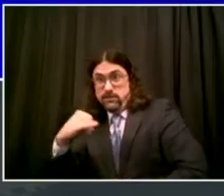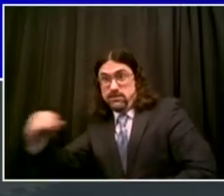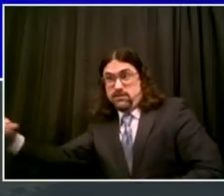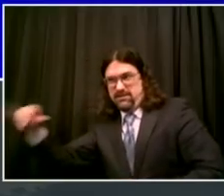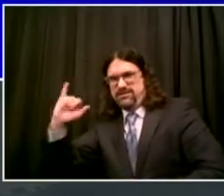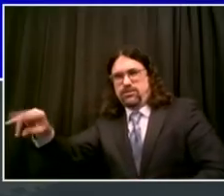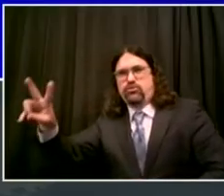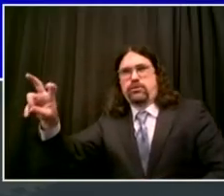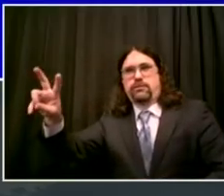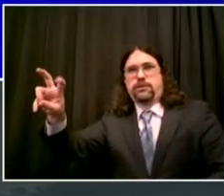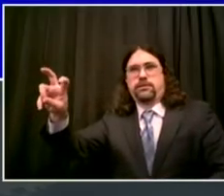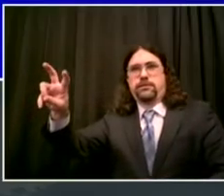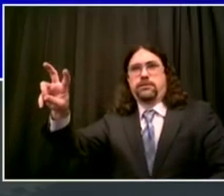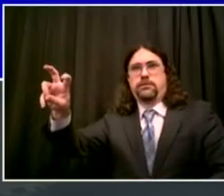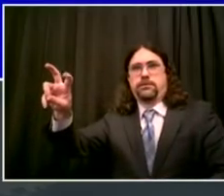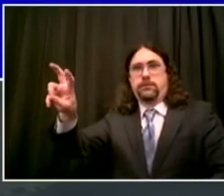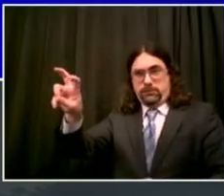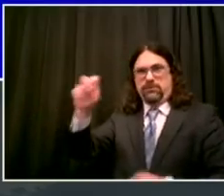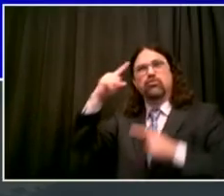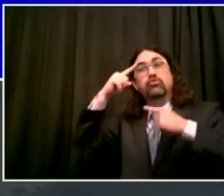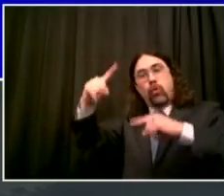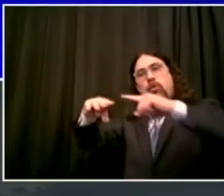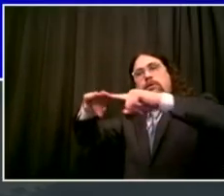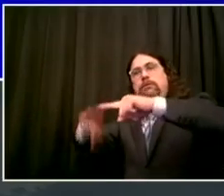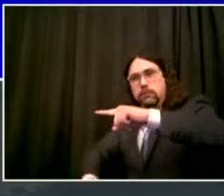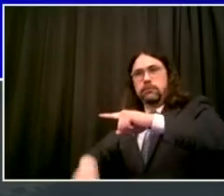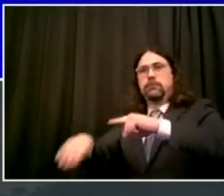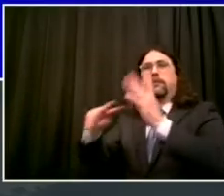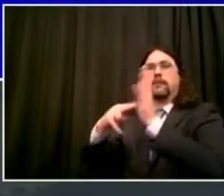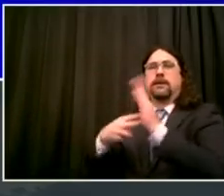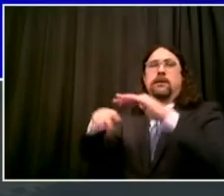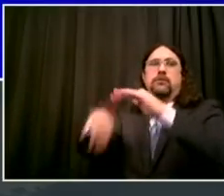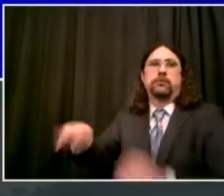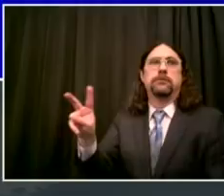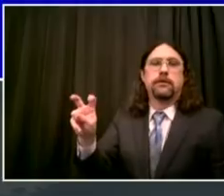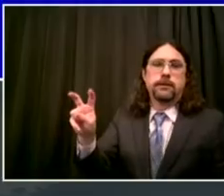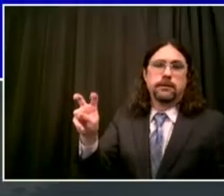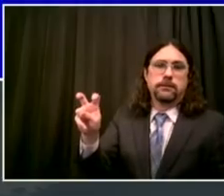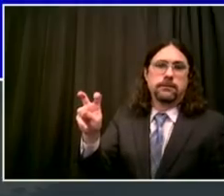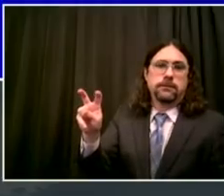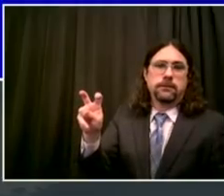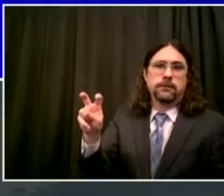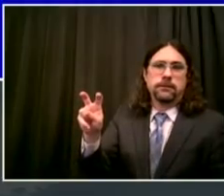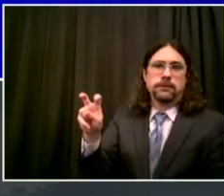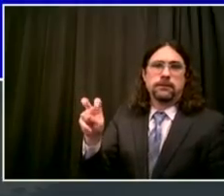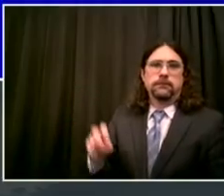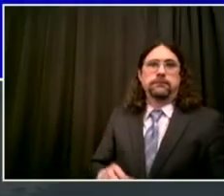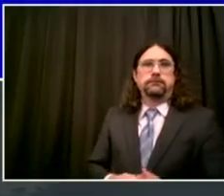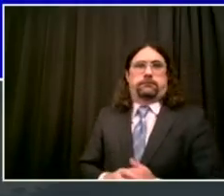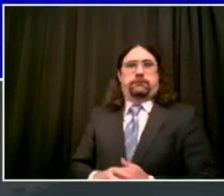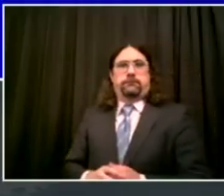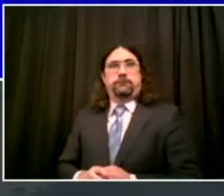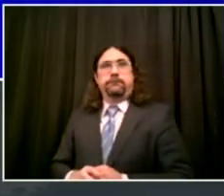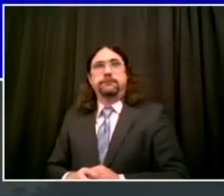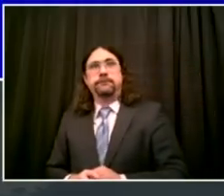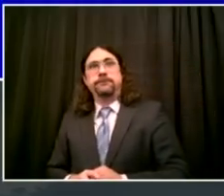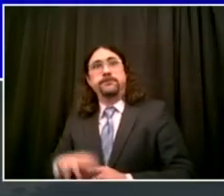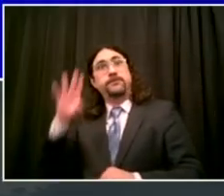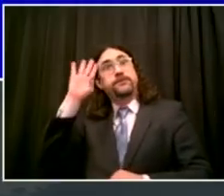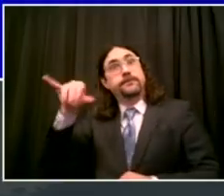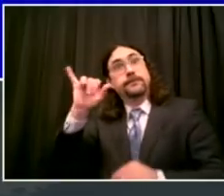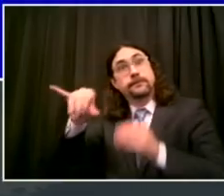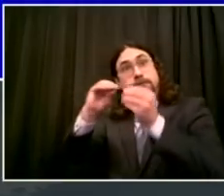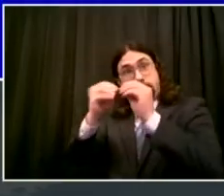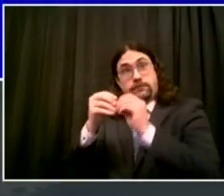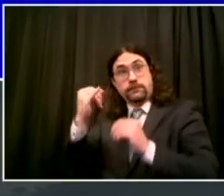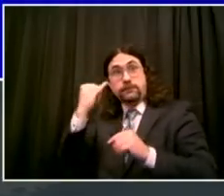leads. If the daily number coming in is under 200, we can handle that. We can keep people safe. Our hospital system can handle it.